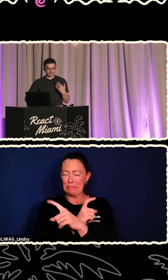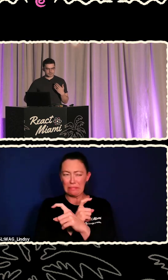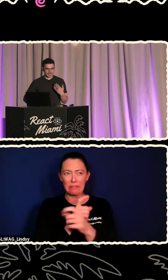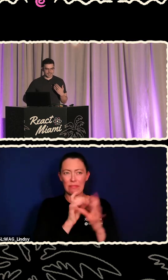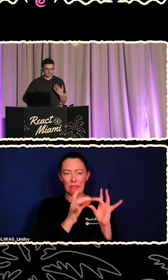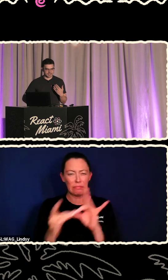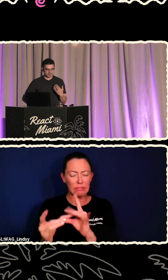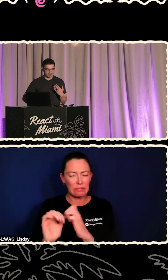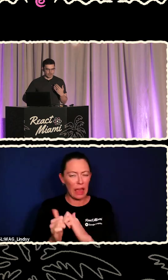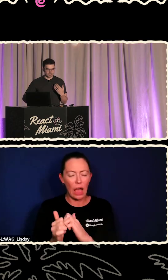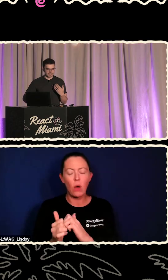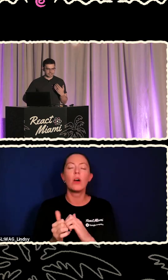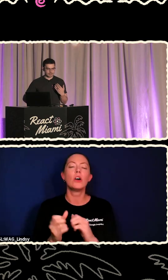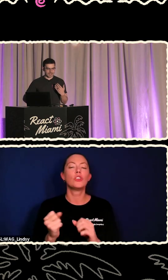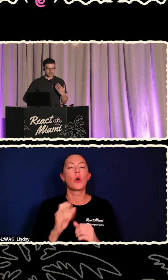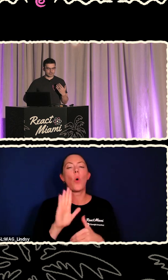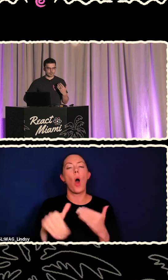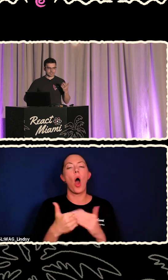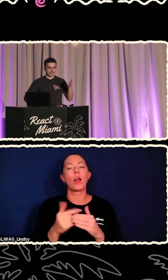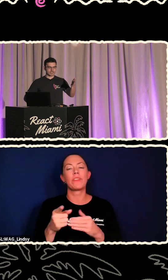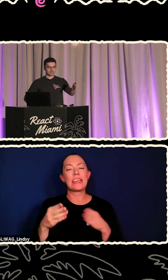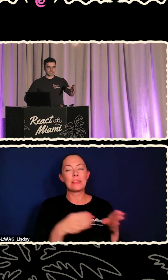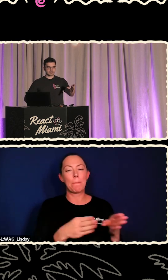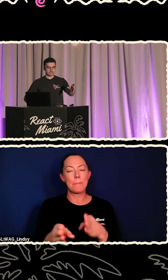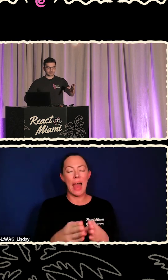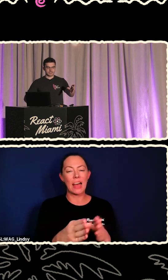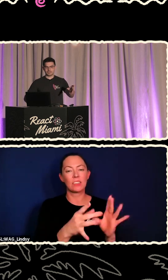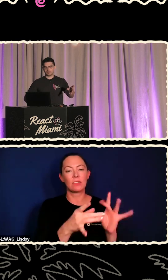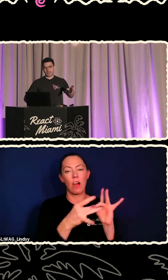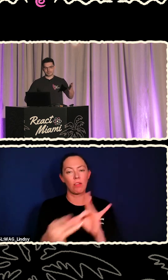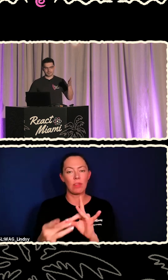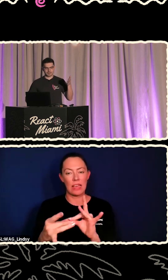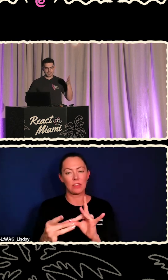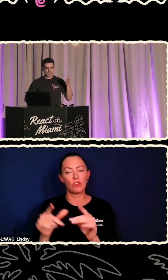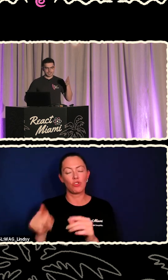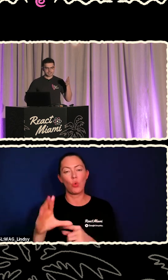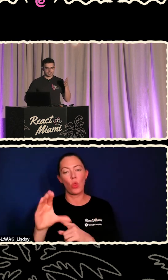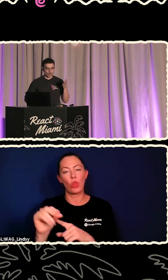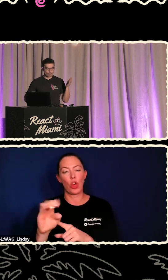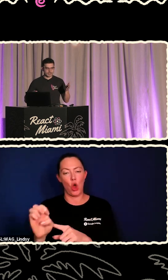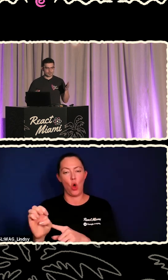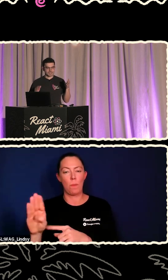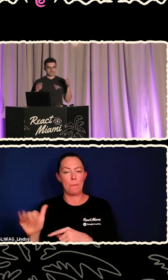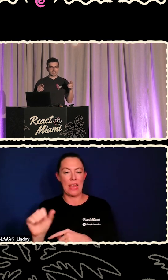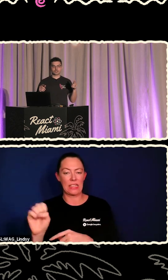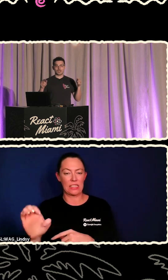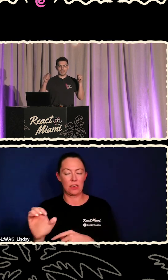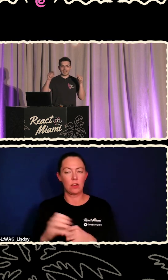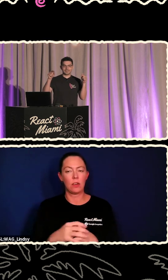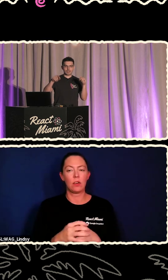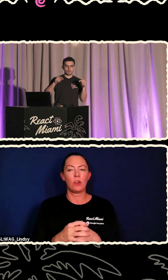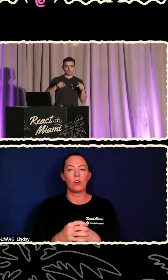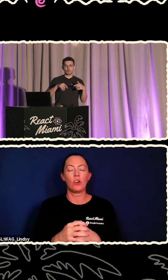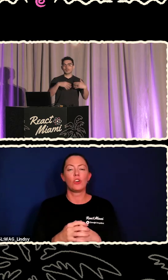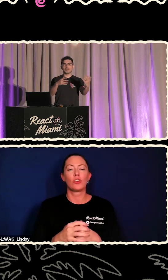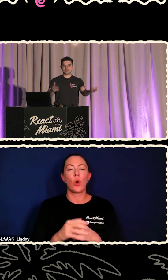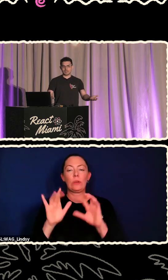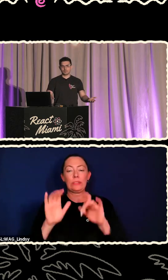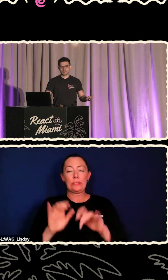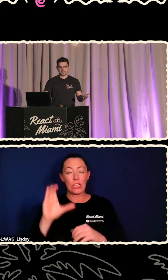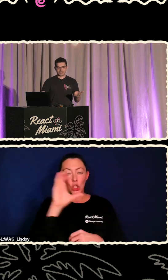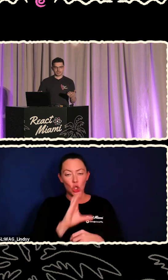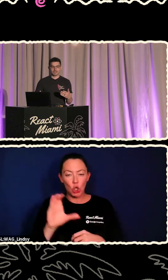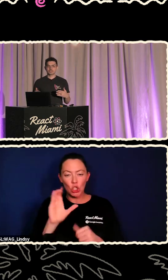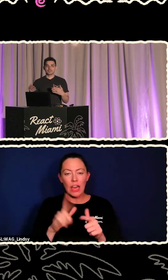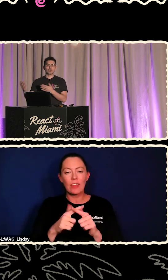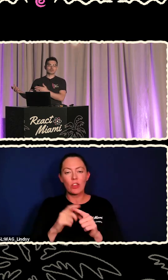And all of these paths here are linked back to the code base. So I can click this particular path here, and it's going to open up Excalidraw at that point where that type